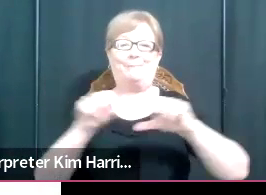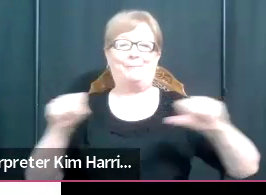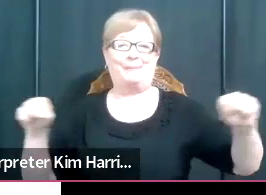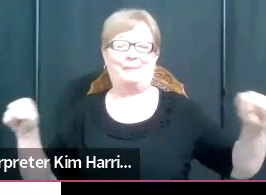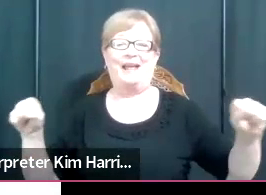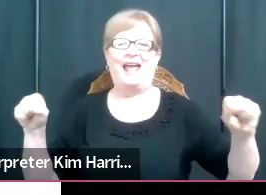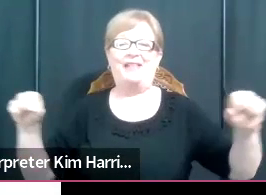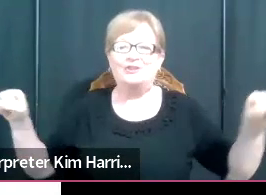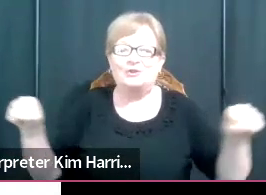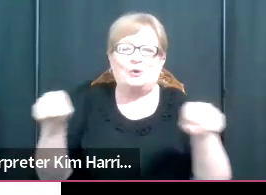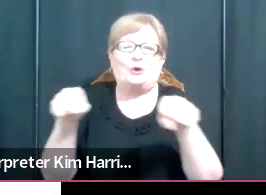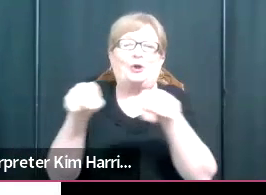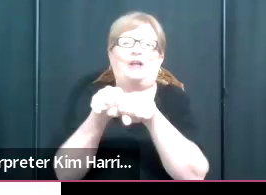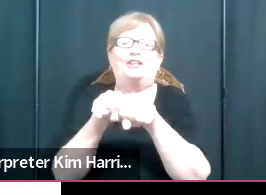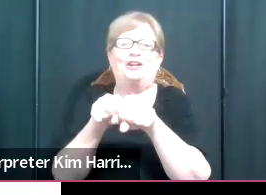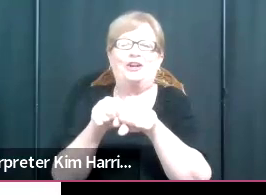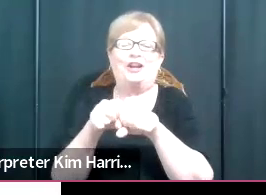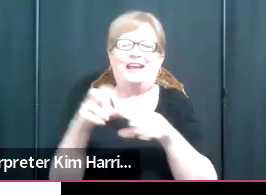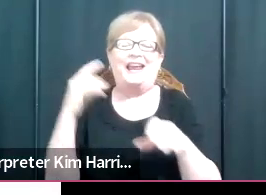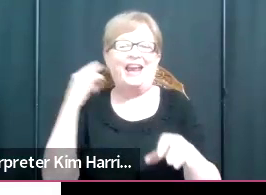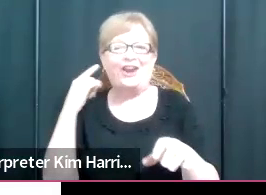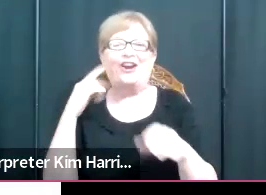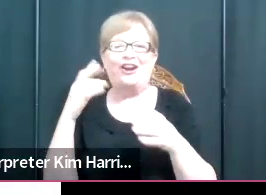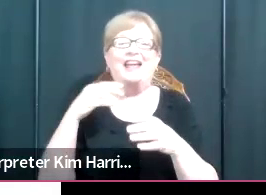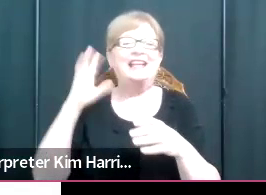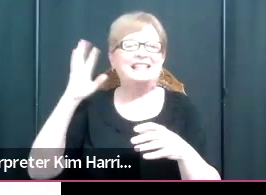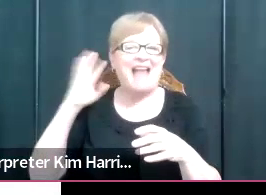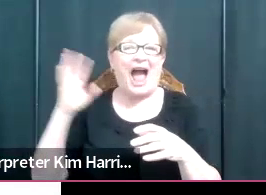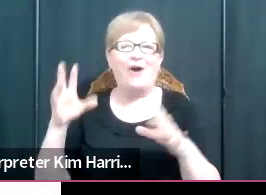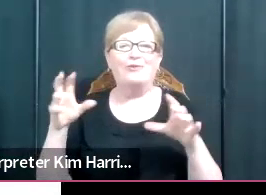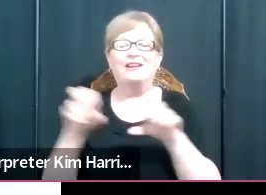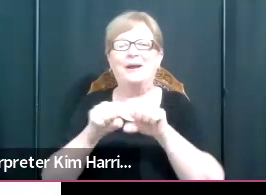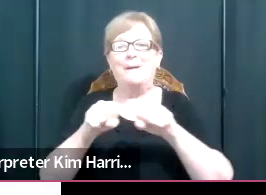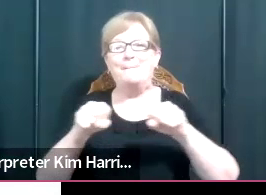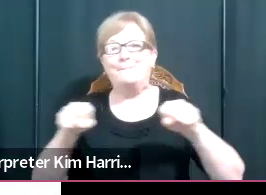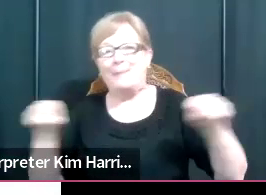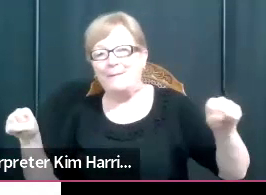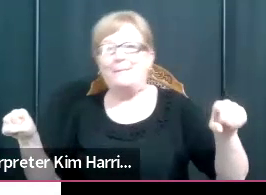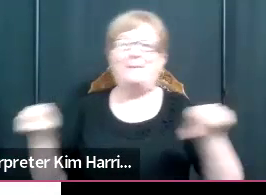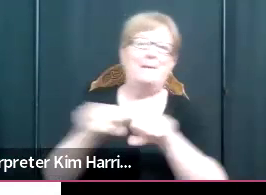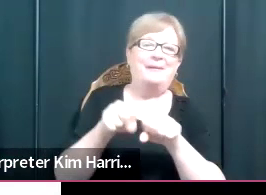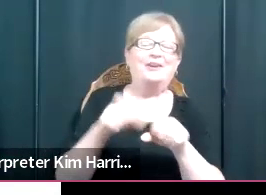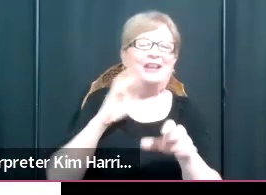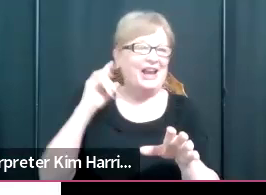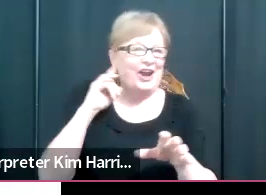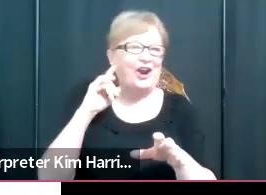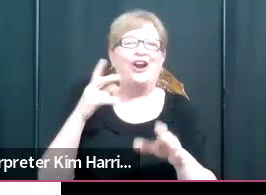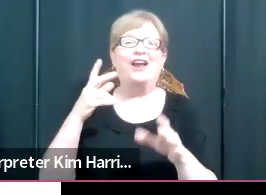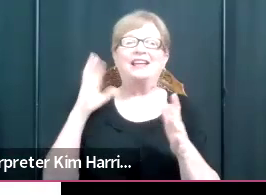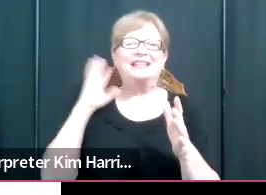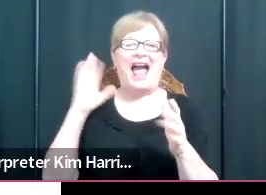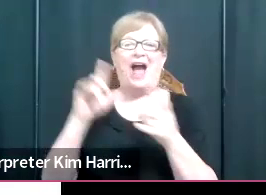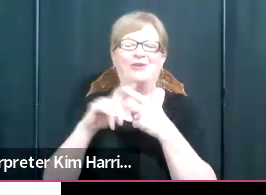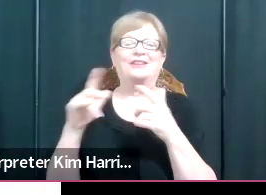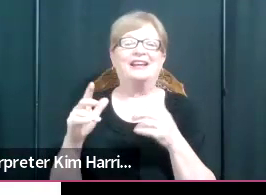you scrunch them back together, and there's a whole assortment of sounds as the plastic pops back into place. To the left of that